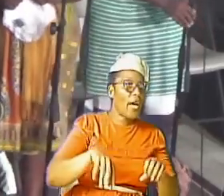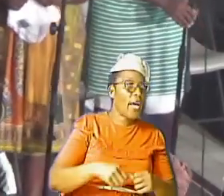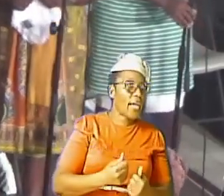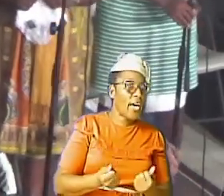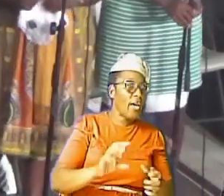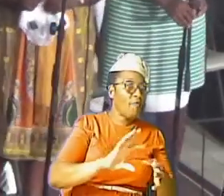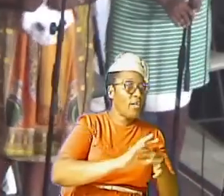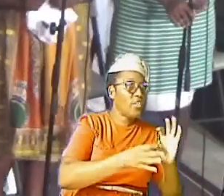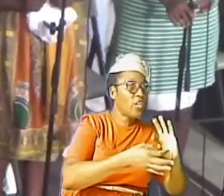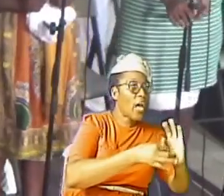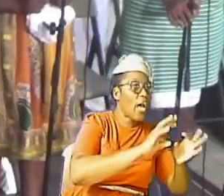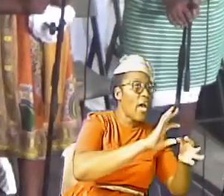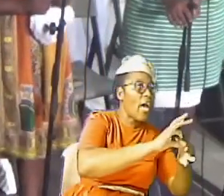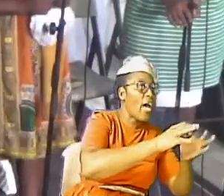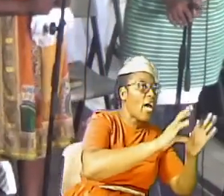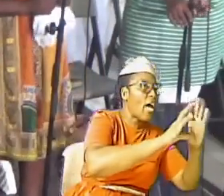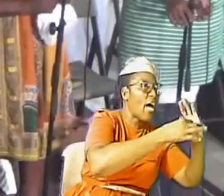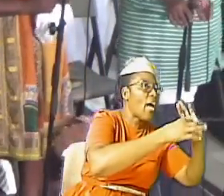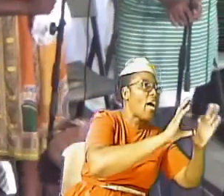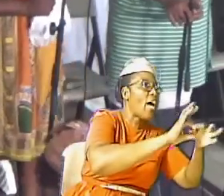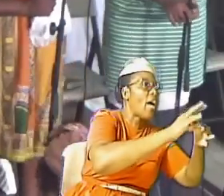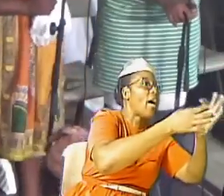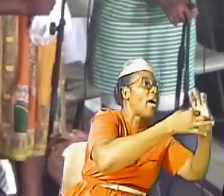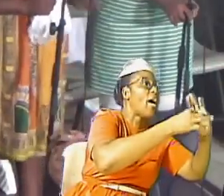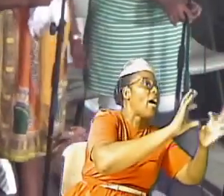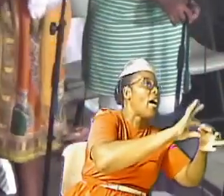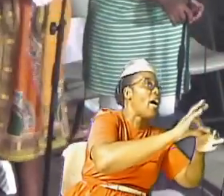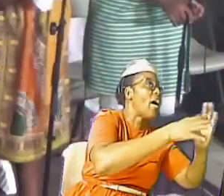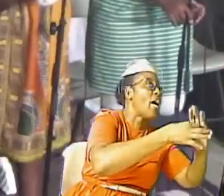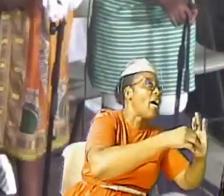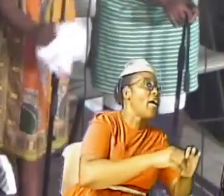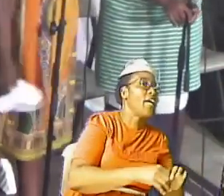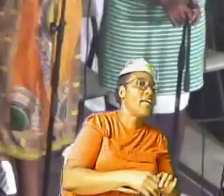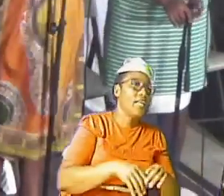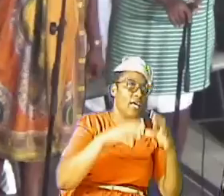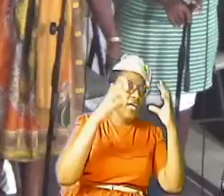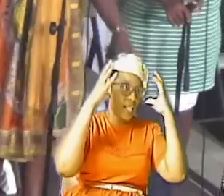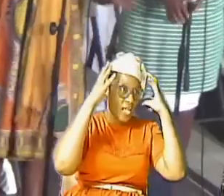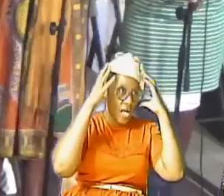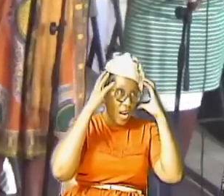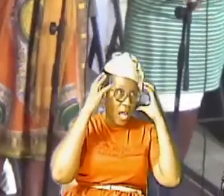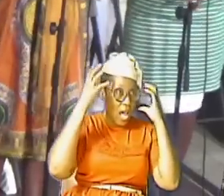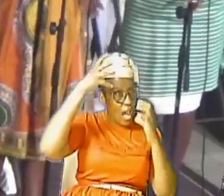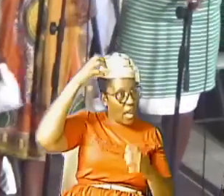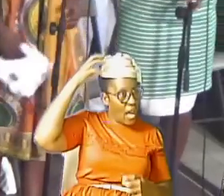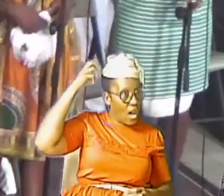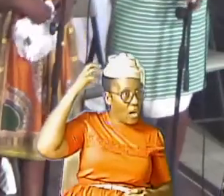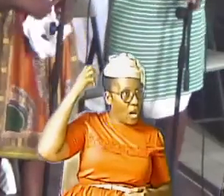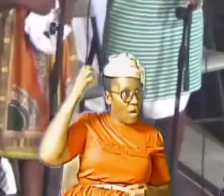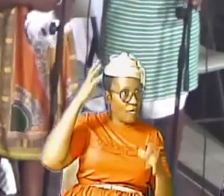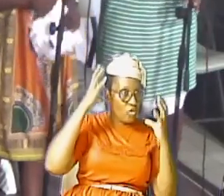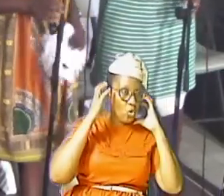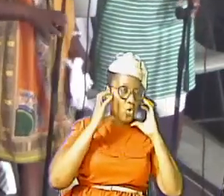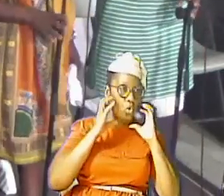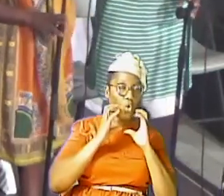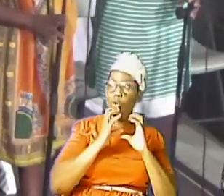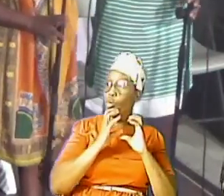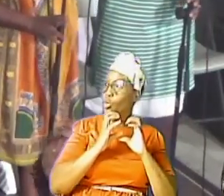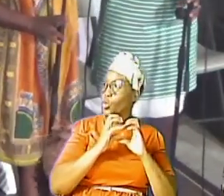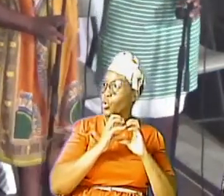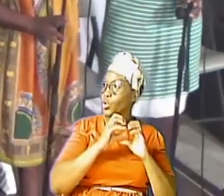yes, shall break every chain. Mighty God, mighty God, the Lion